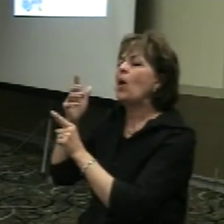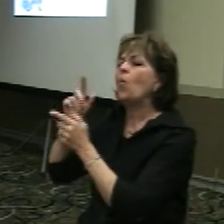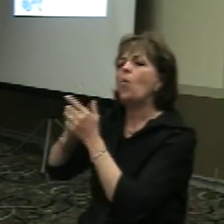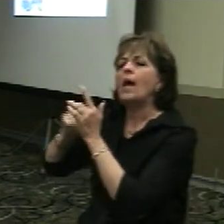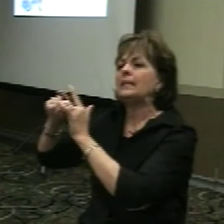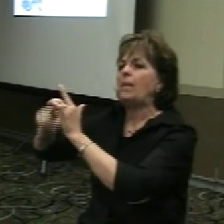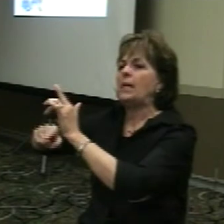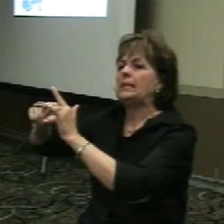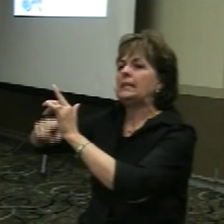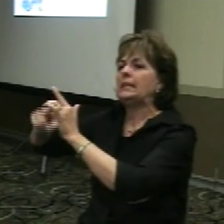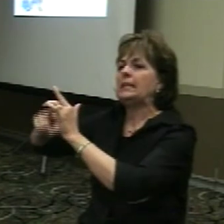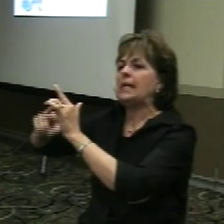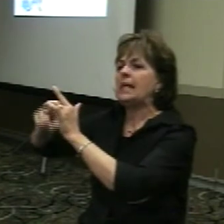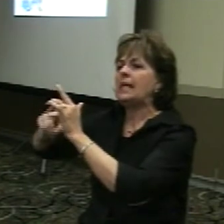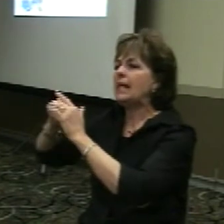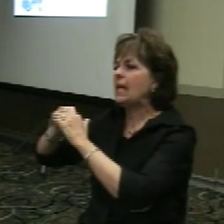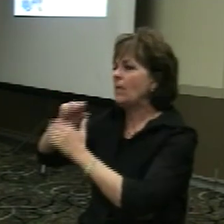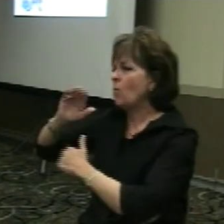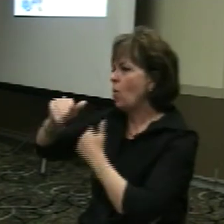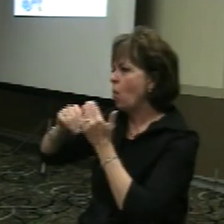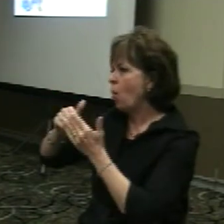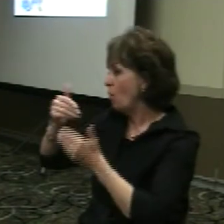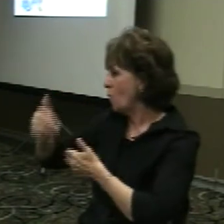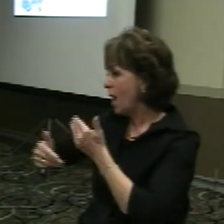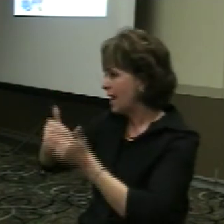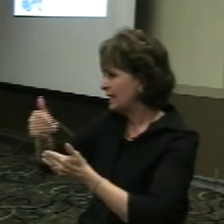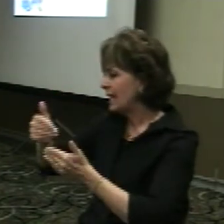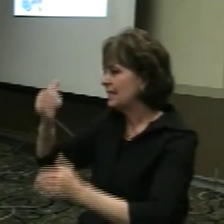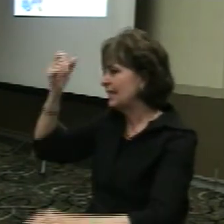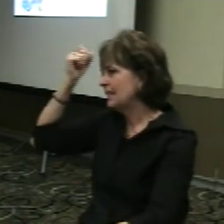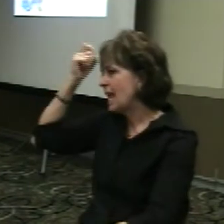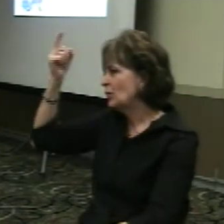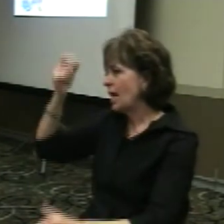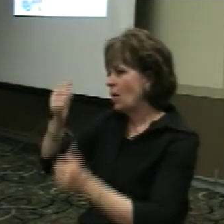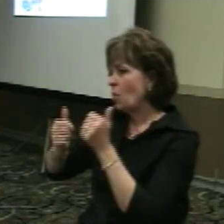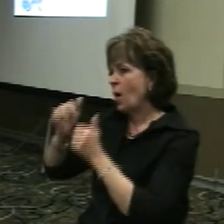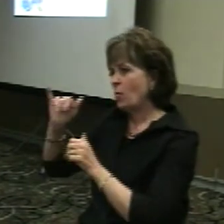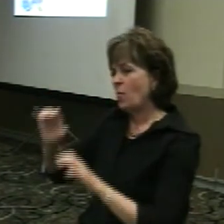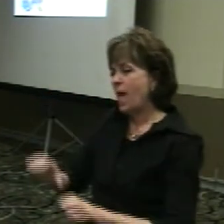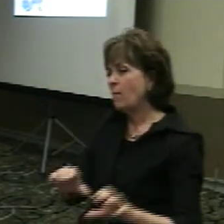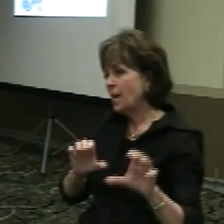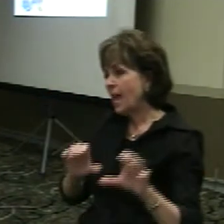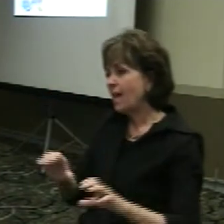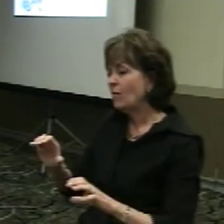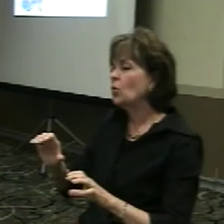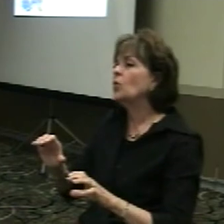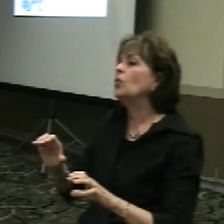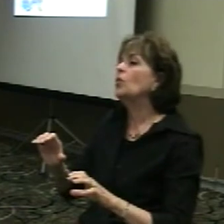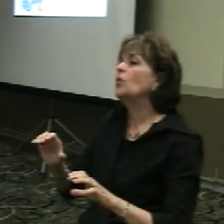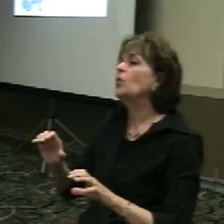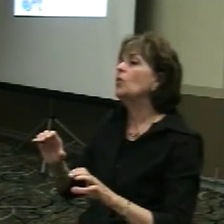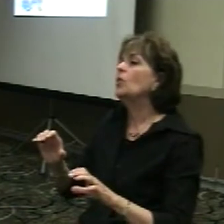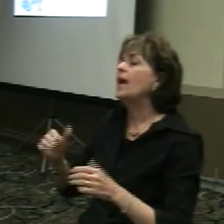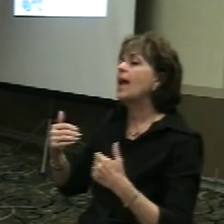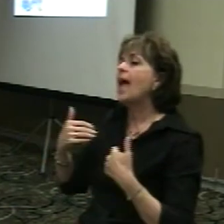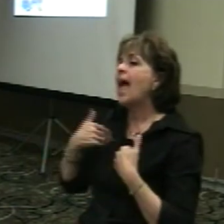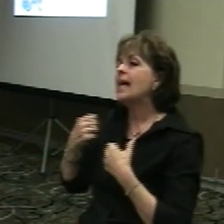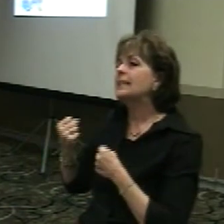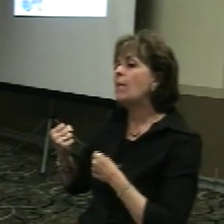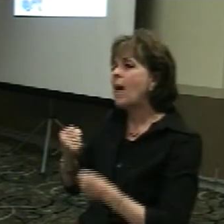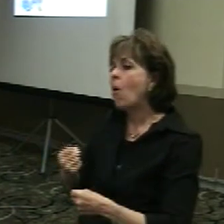what's missing from the whole process is understanding whether that behavior has a